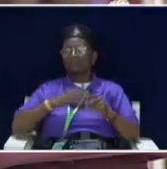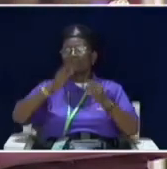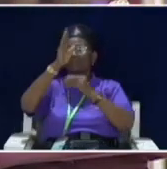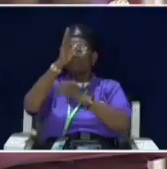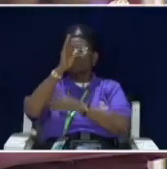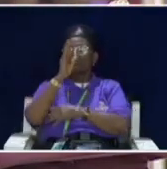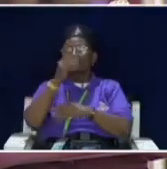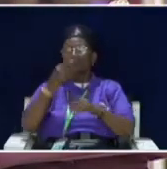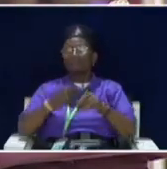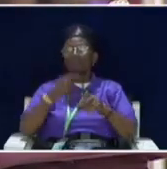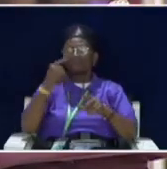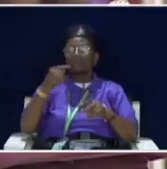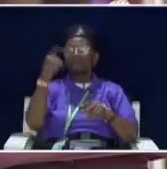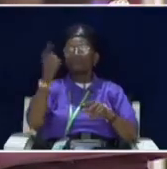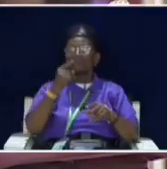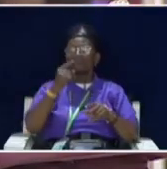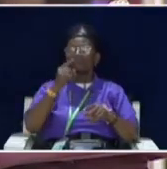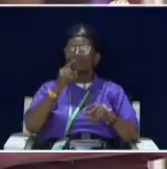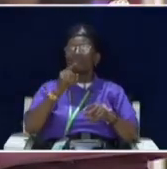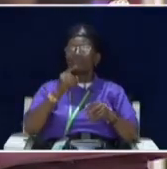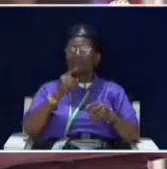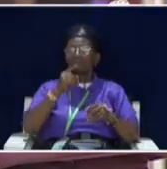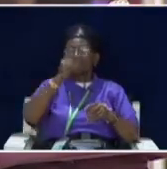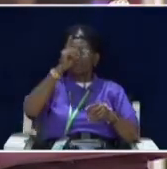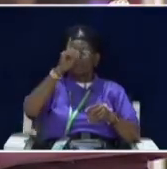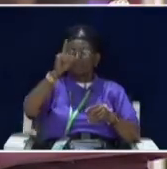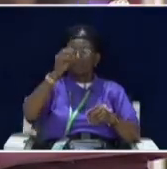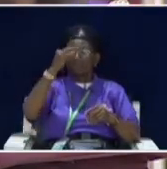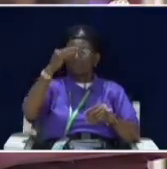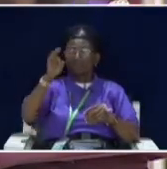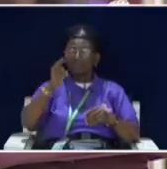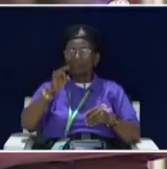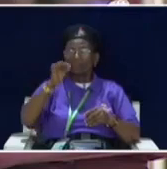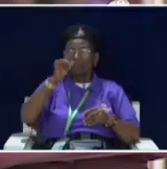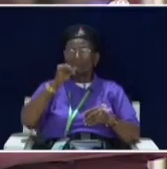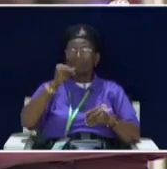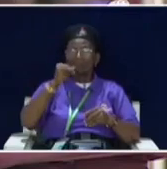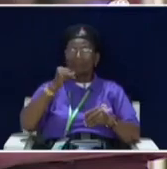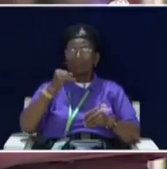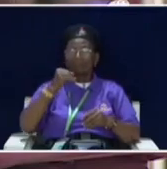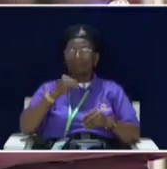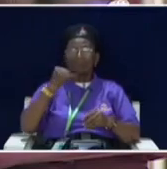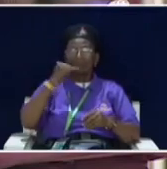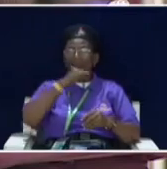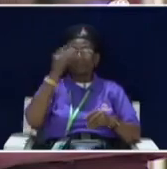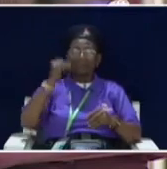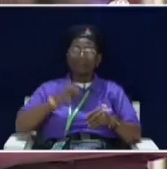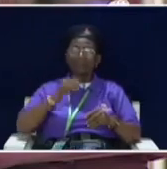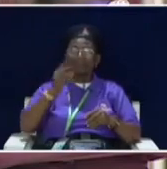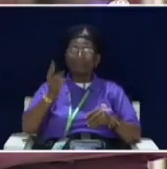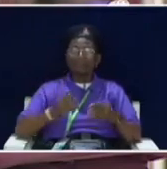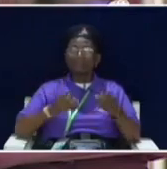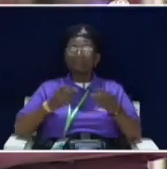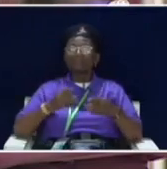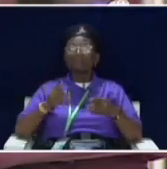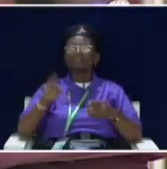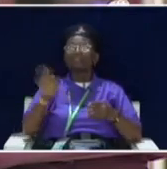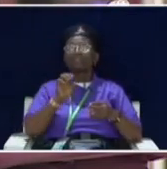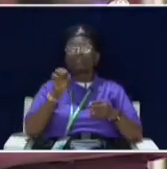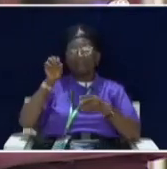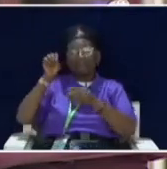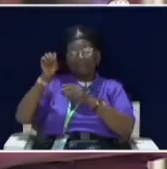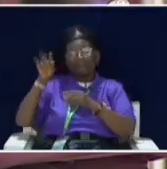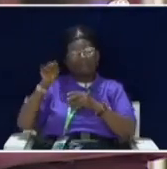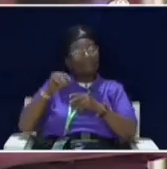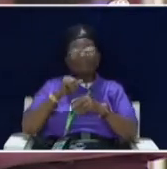From the Holy One of Israel? What you need is a magic, not a miracle. You